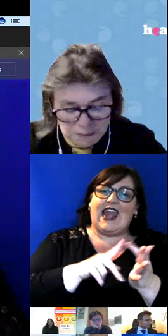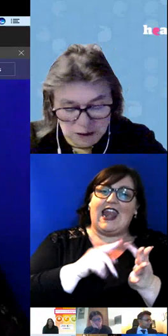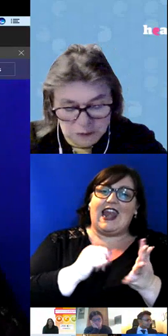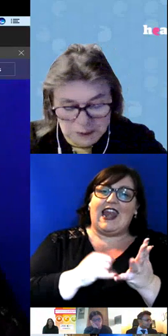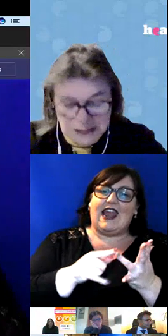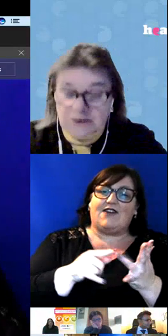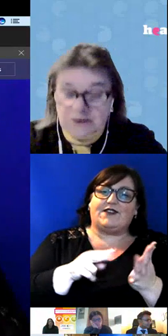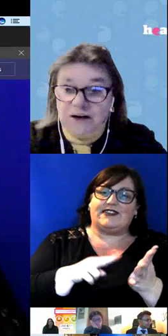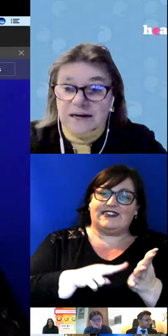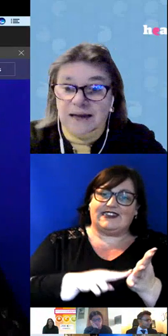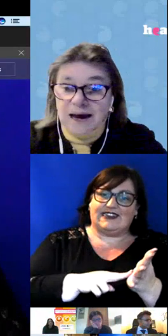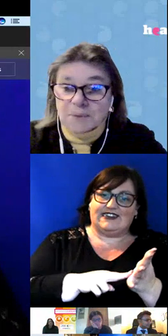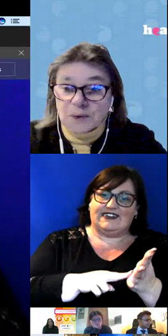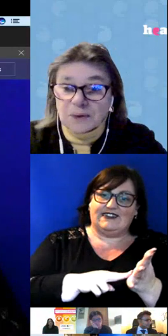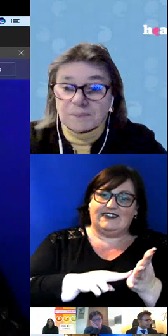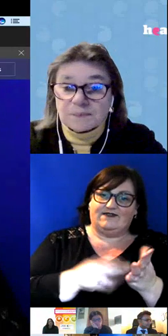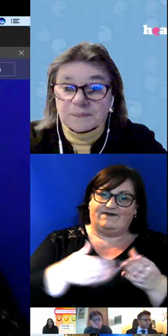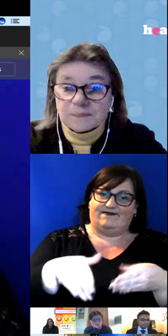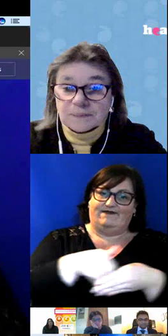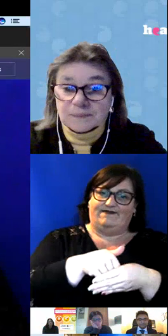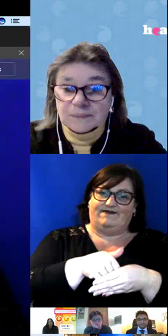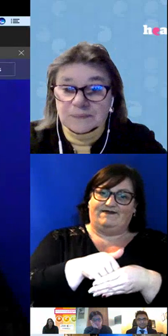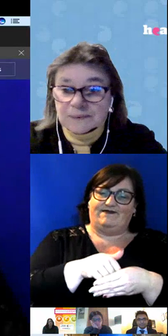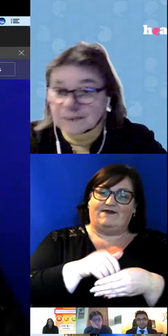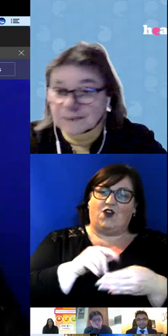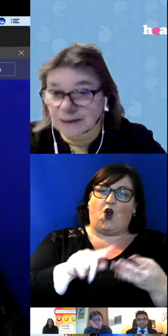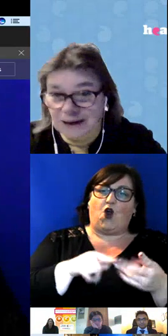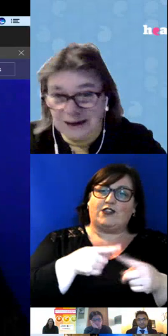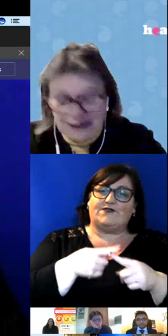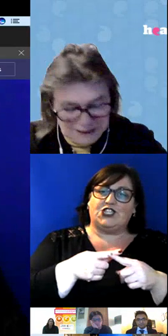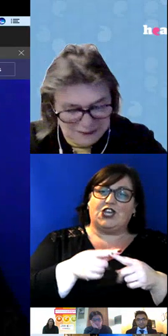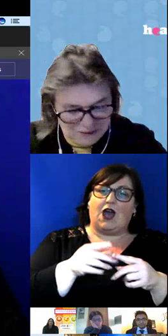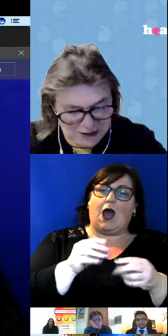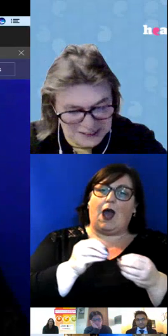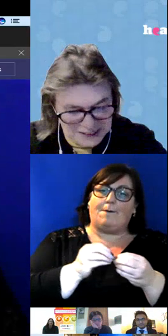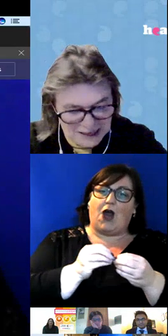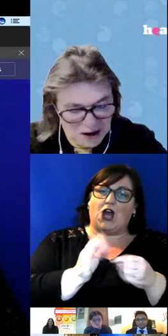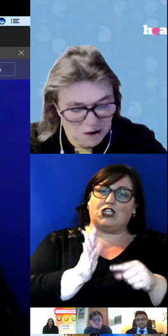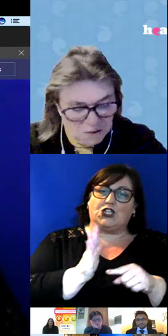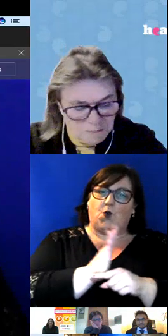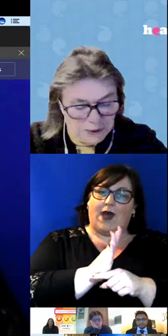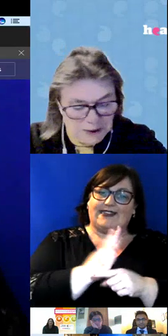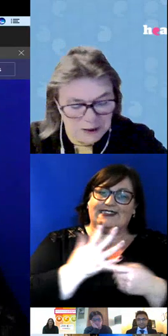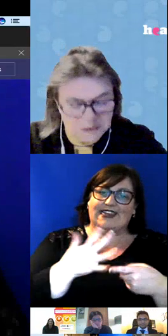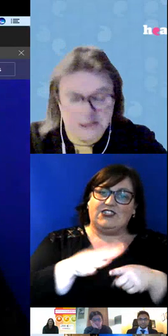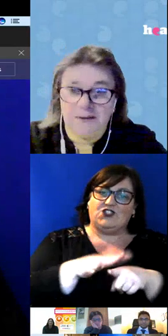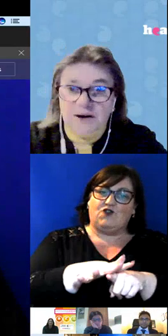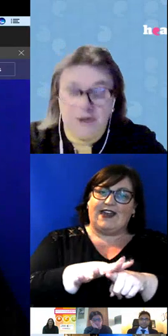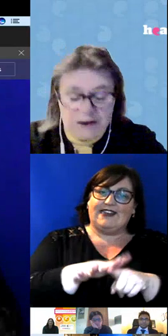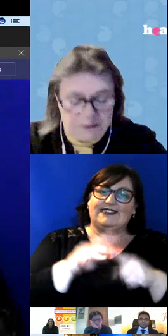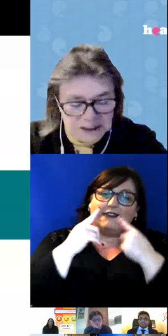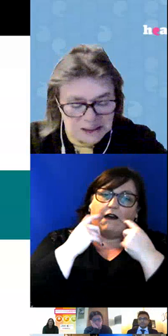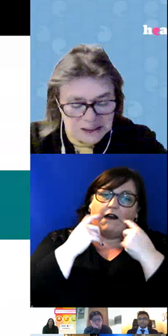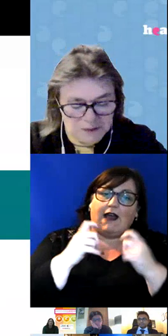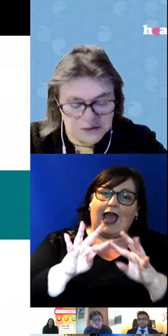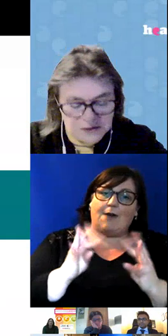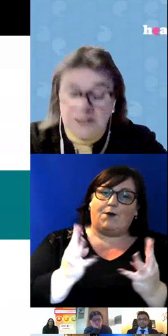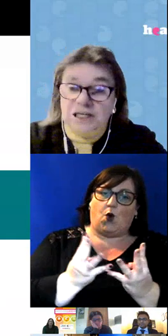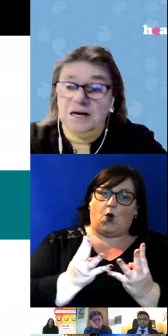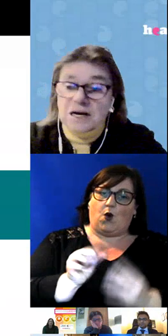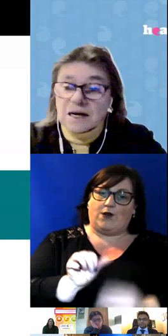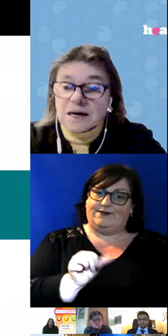Oxfordshire and Berkshire West Integrated Care Board. Hi, everyone. Great. Rob Byrne, who's the Deputy Director